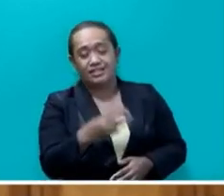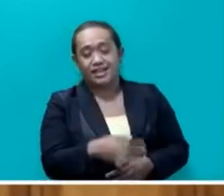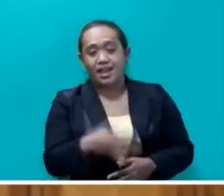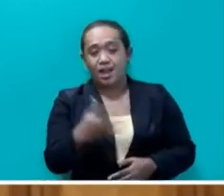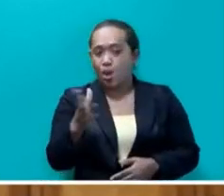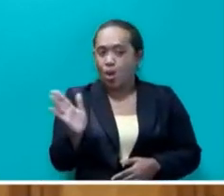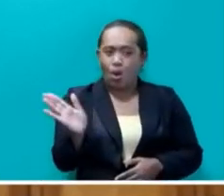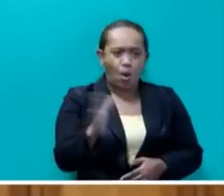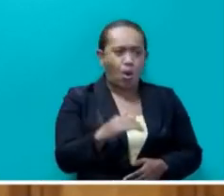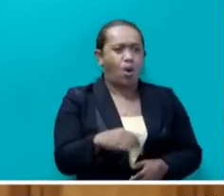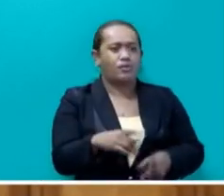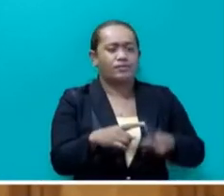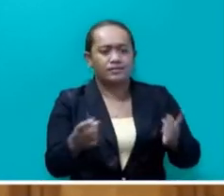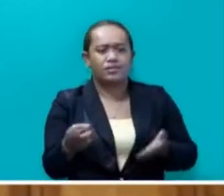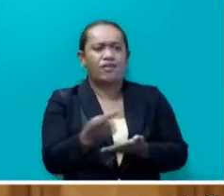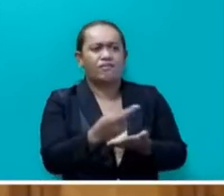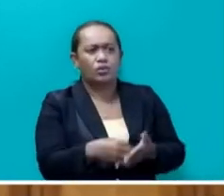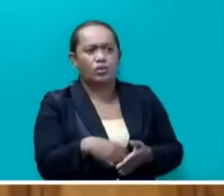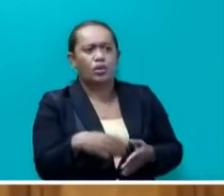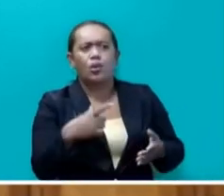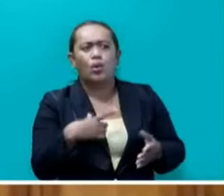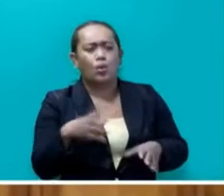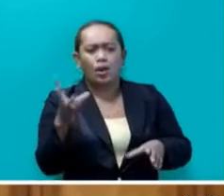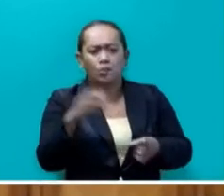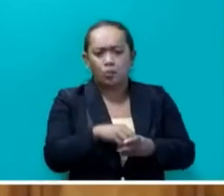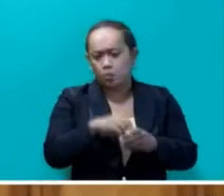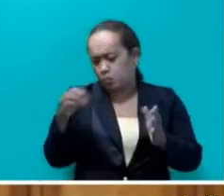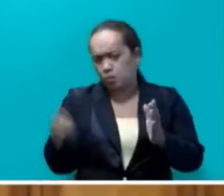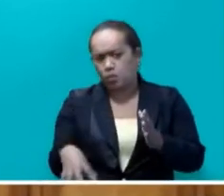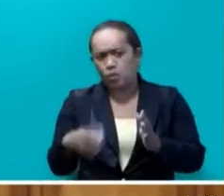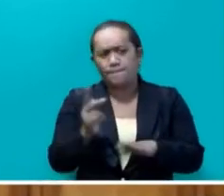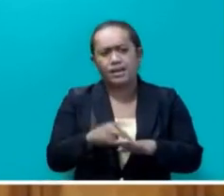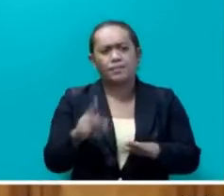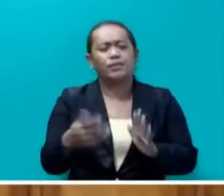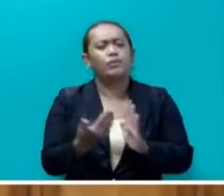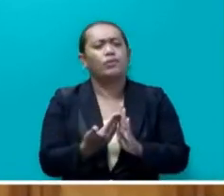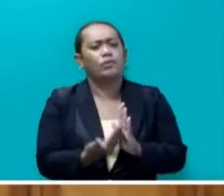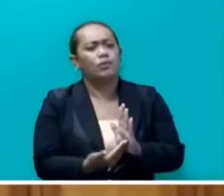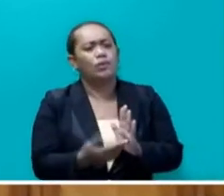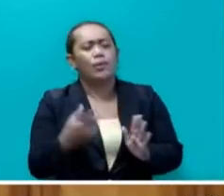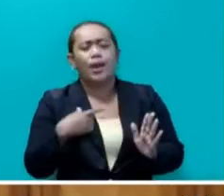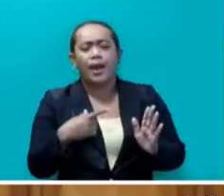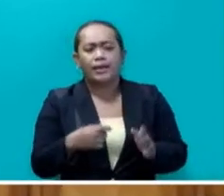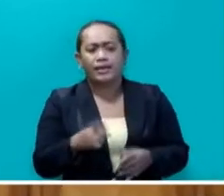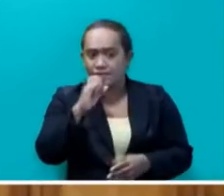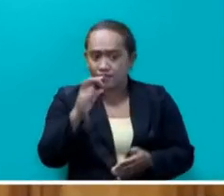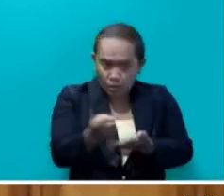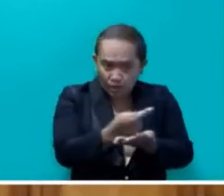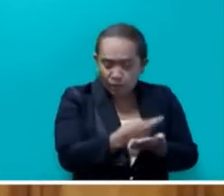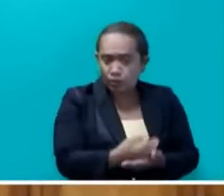revenue and using it. Why exclude Parliament? Why is Parliament not in this? If they are retaining revenue, they should